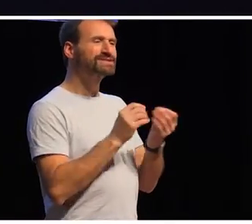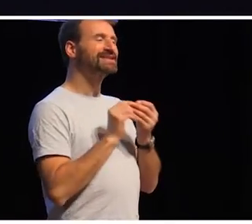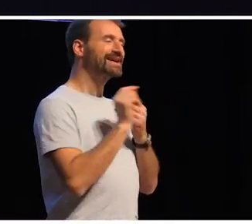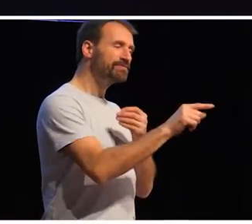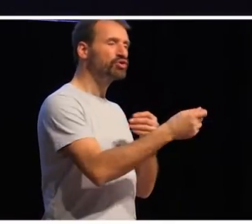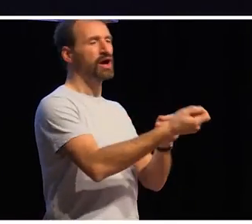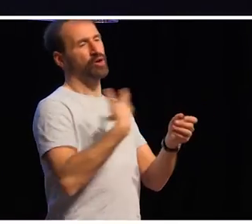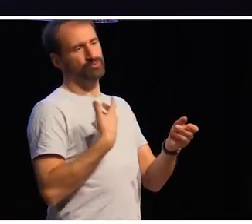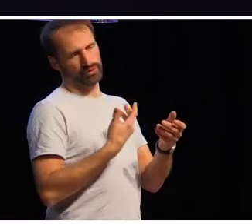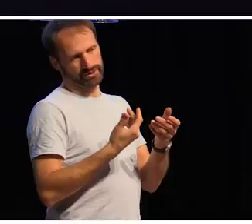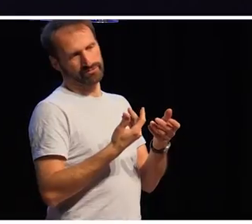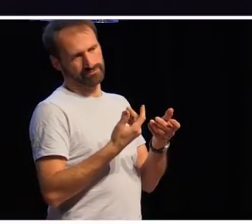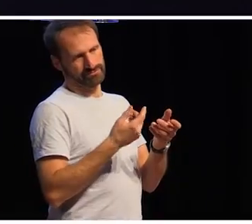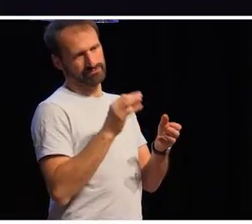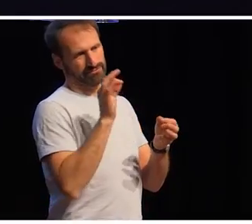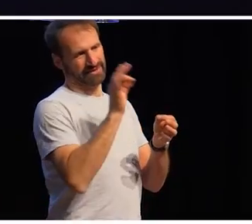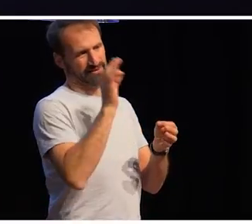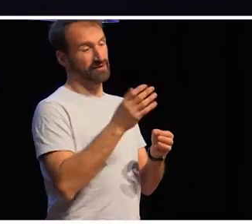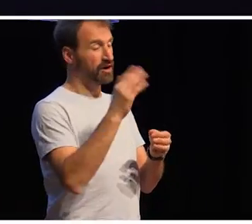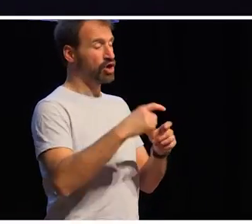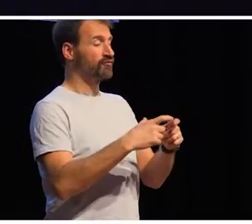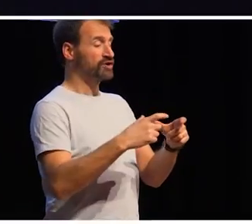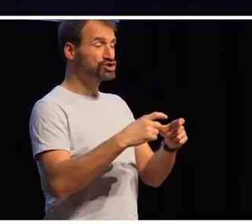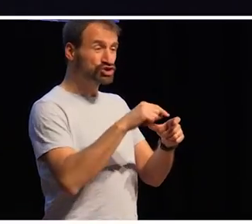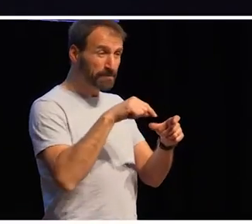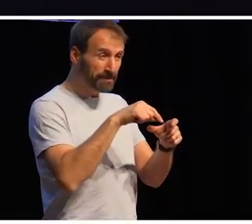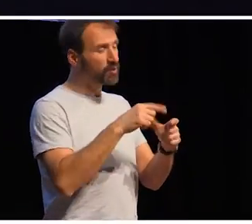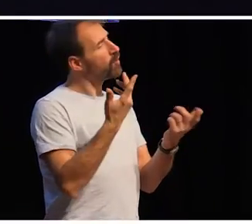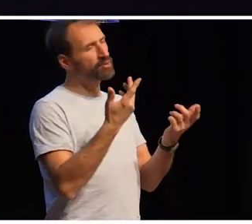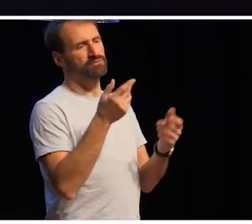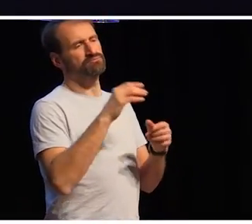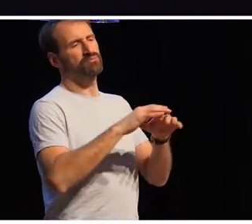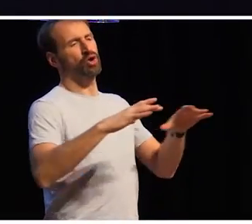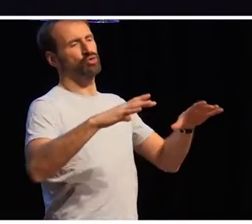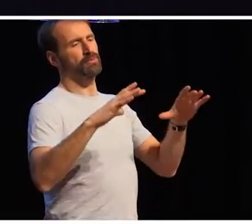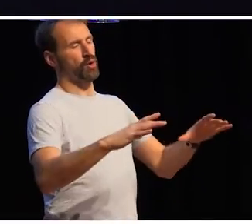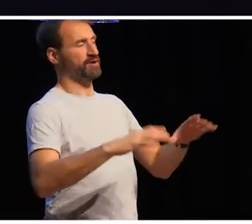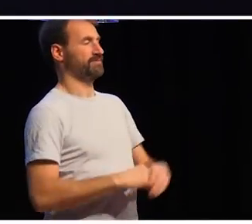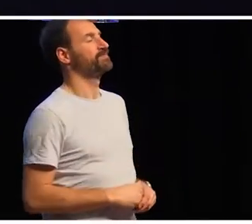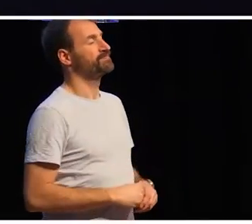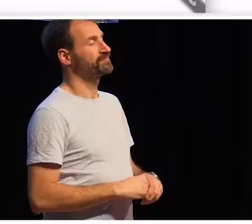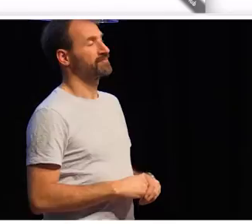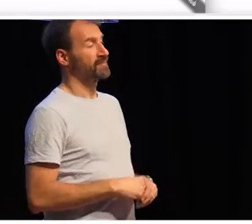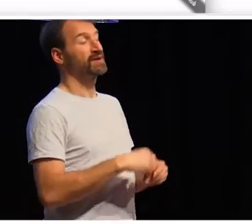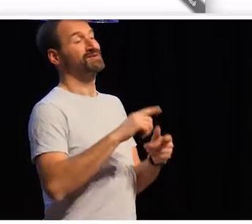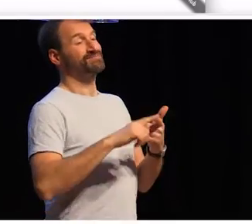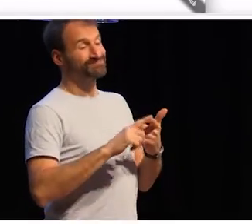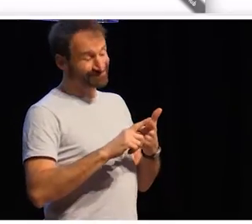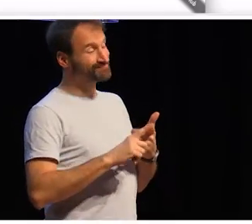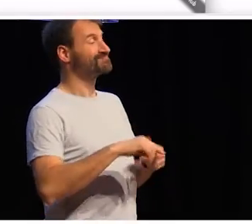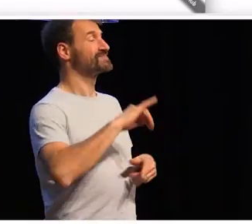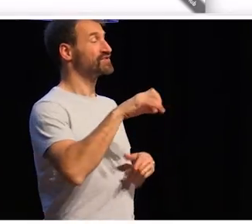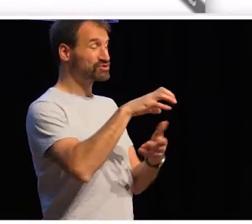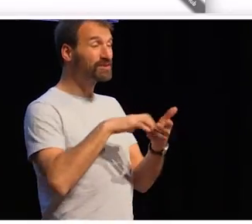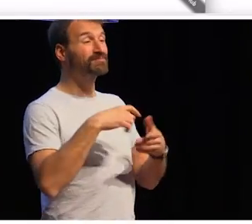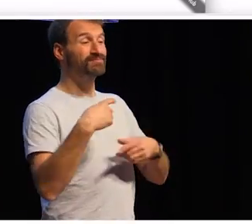pin on a chip or a computer board. The second model of hardware is JavaScript running on microcontroller. Now,